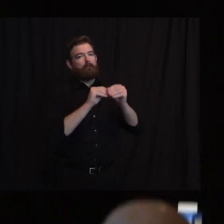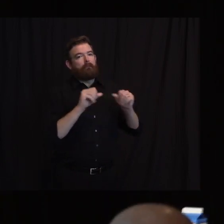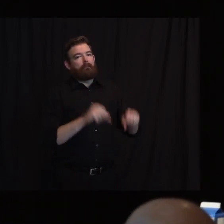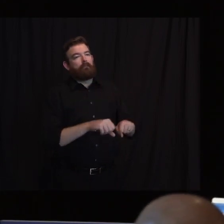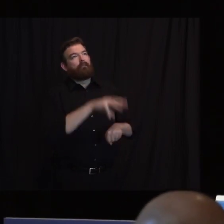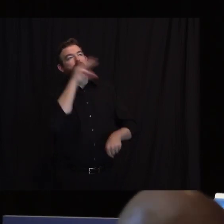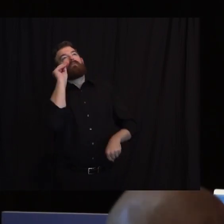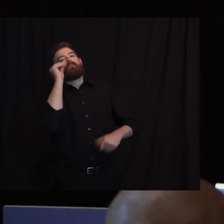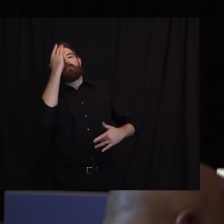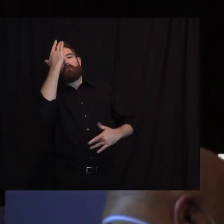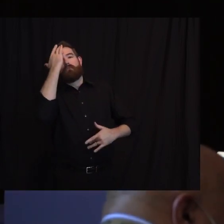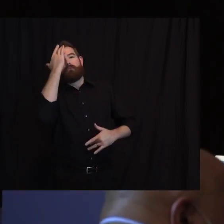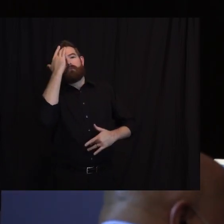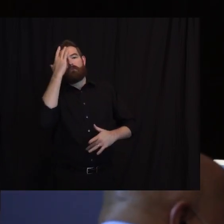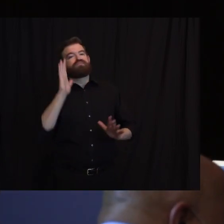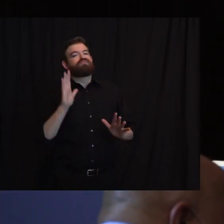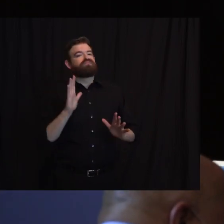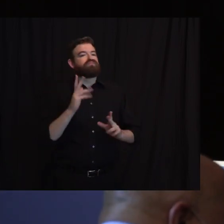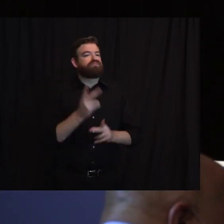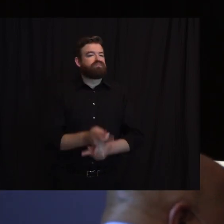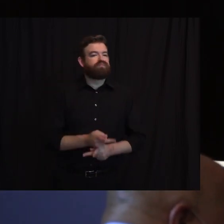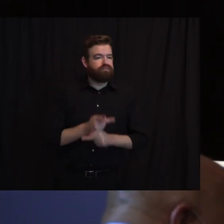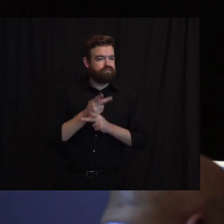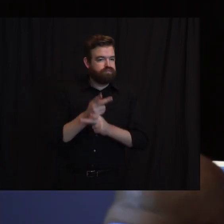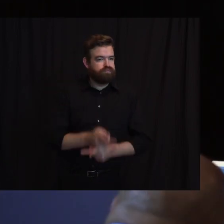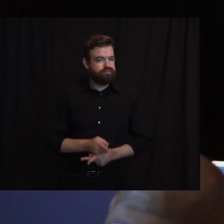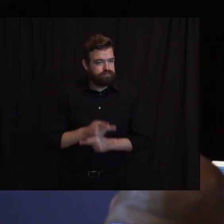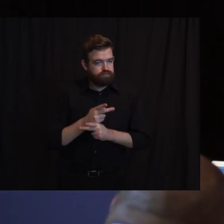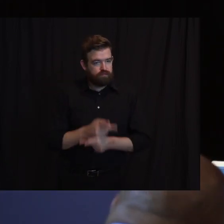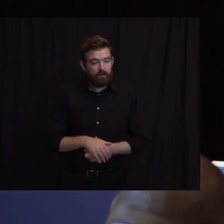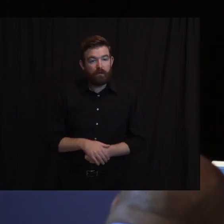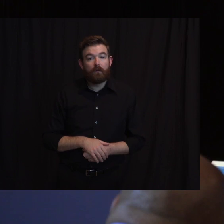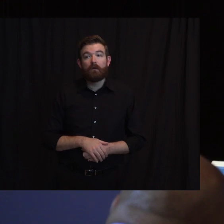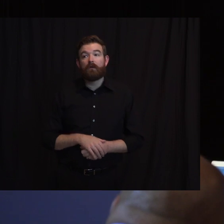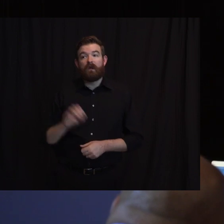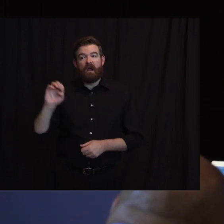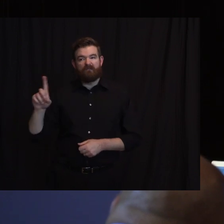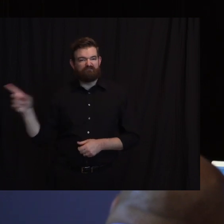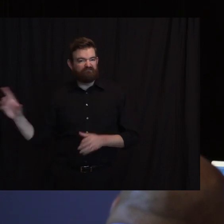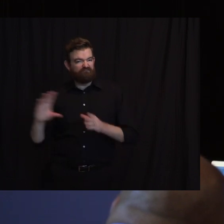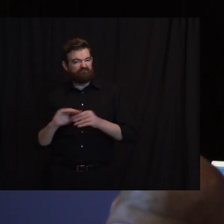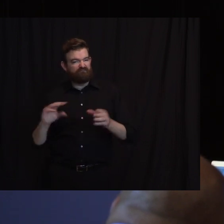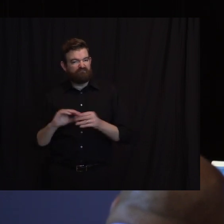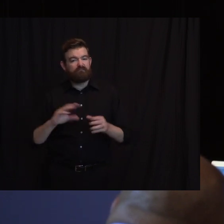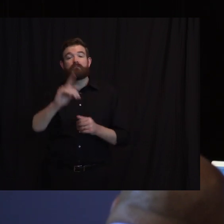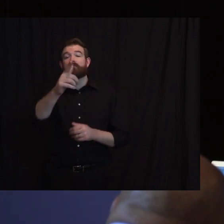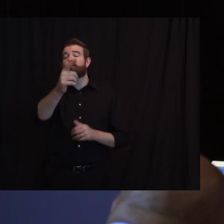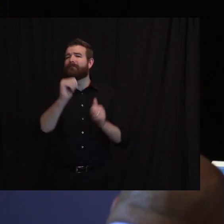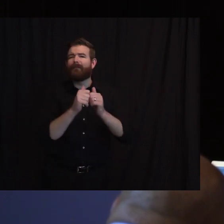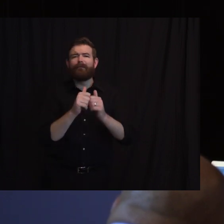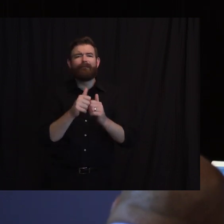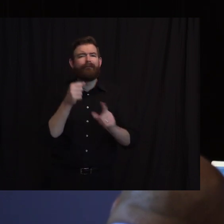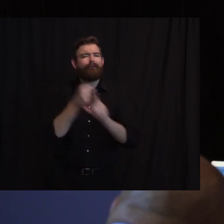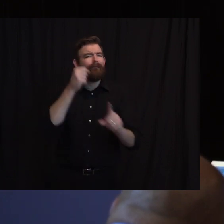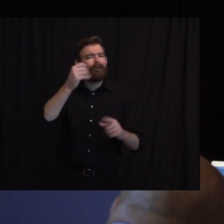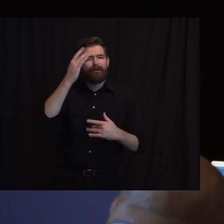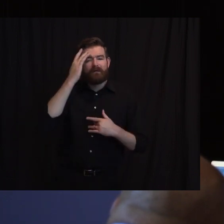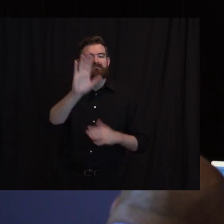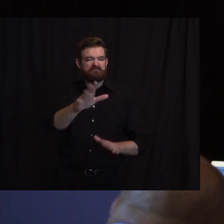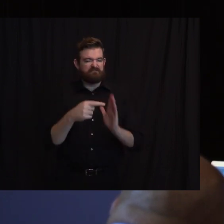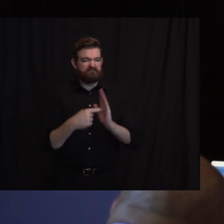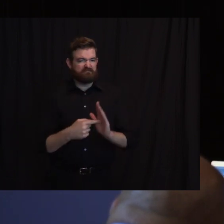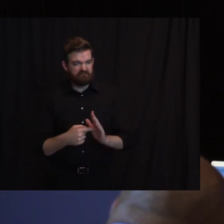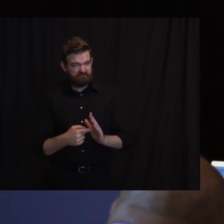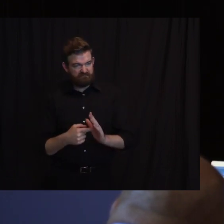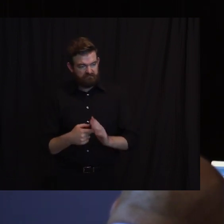Briefly, this is what has to happen in order for somebody to become sick. Somebody who has that virus that lives in their nose or the back of the throat or down into the